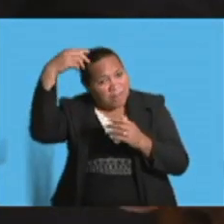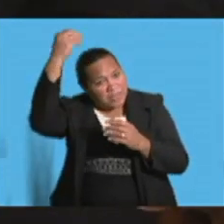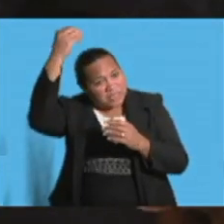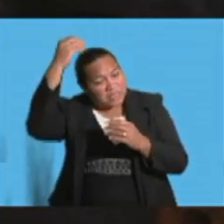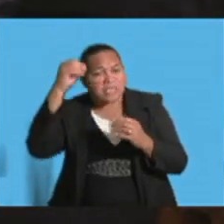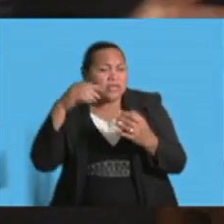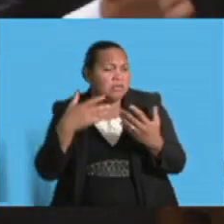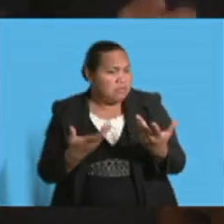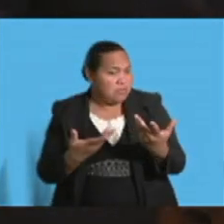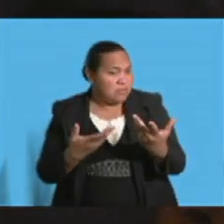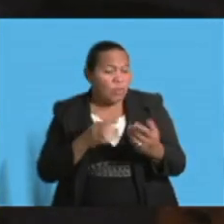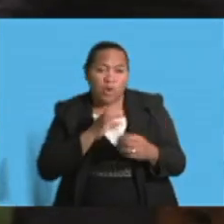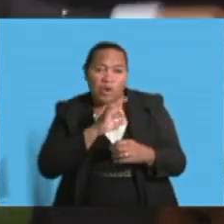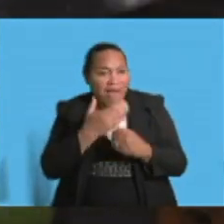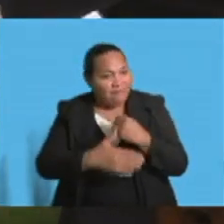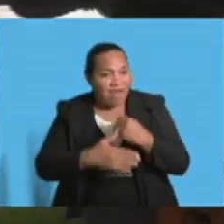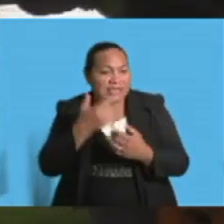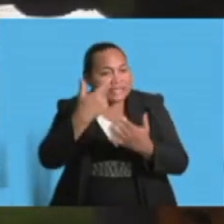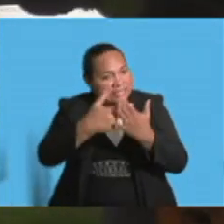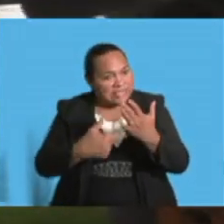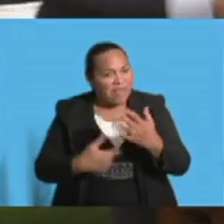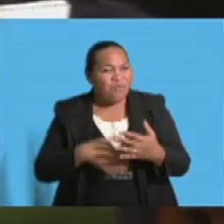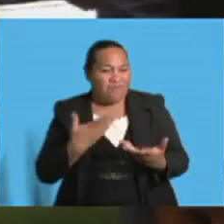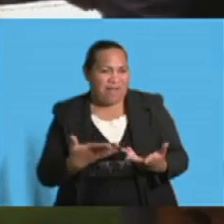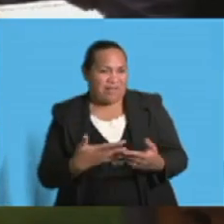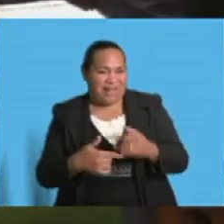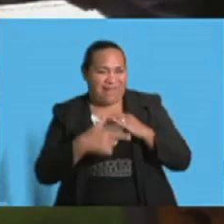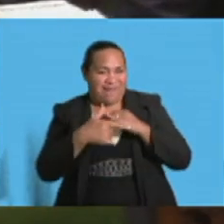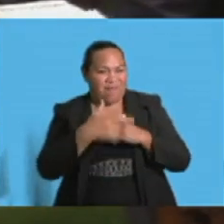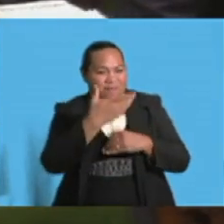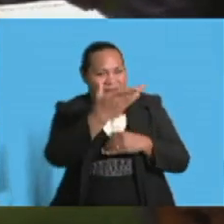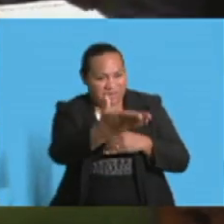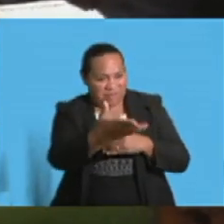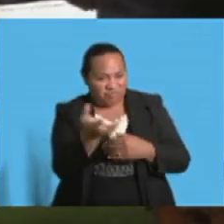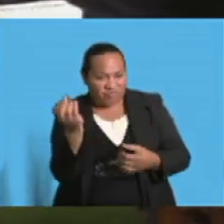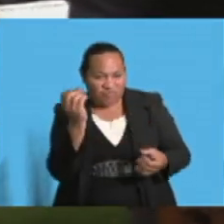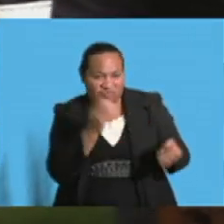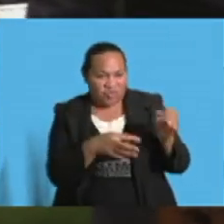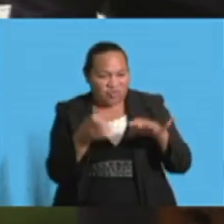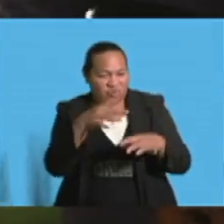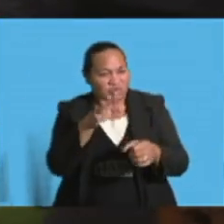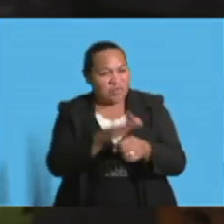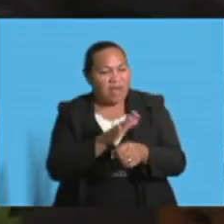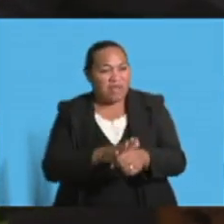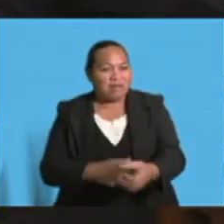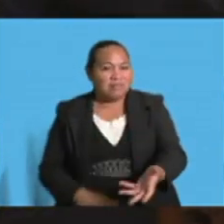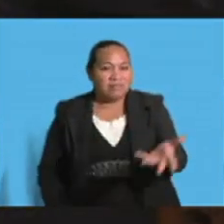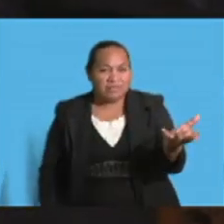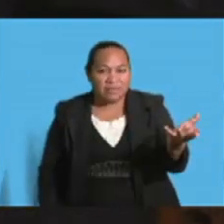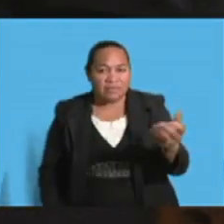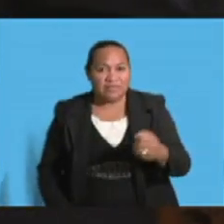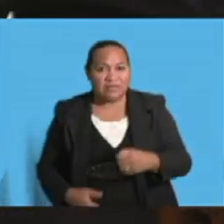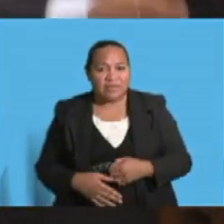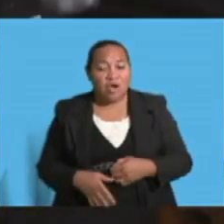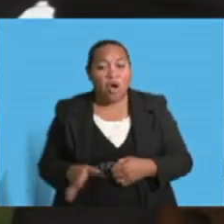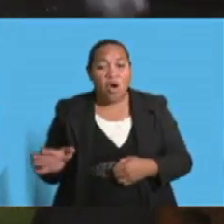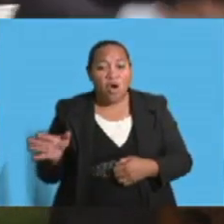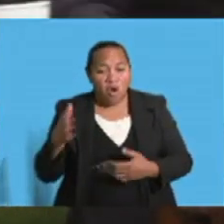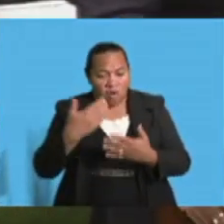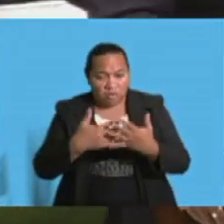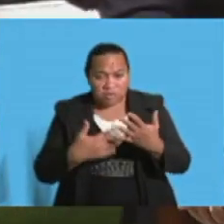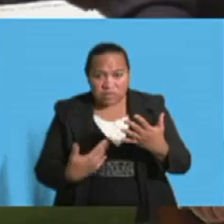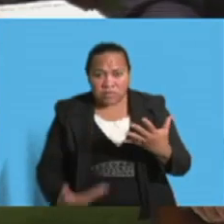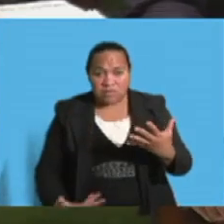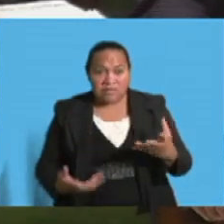that, but we did not do that. That's the level of contribution, Madam Speaker, that they made. Of course, Madam Speaker, in all of this, NFP